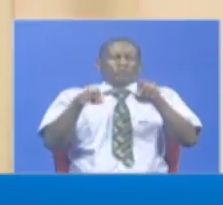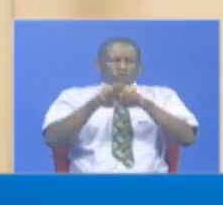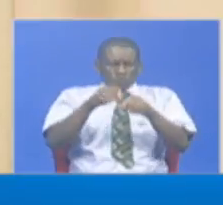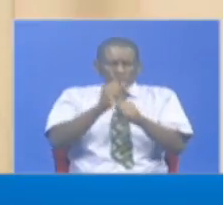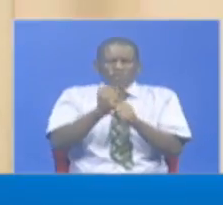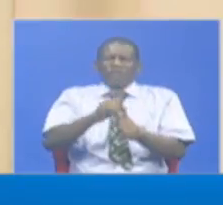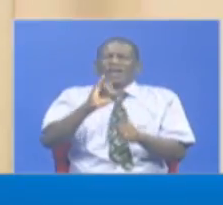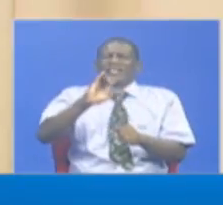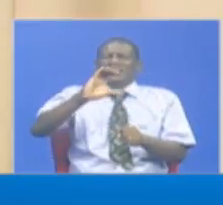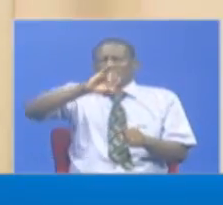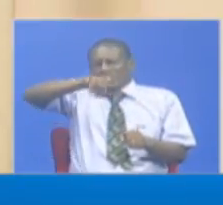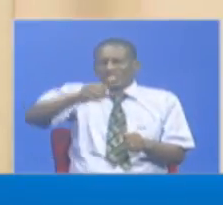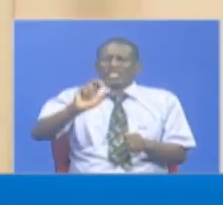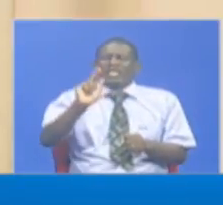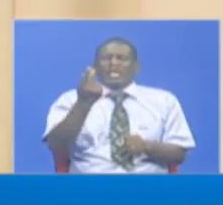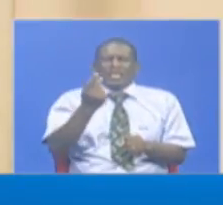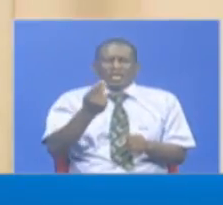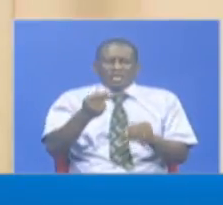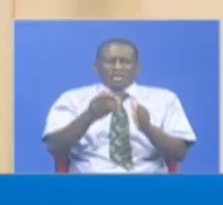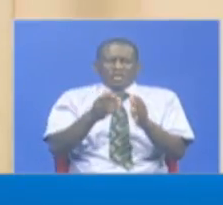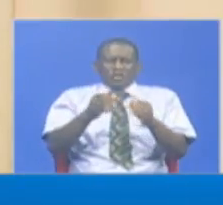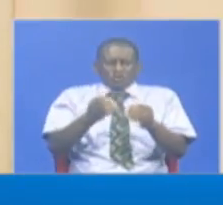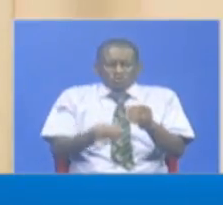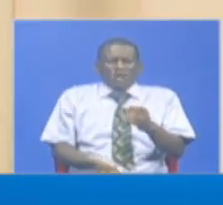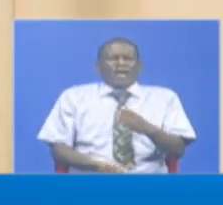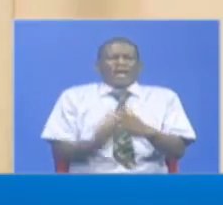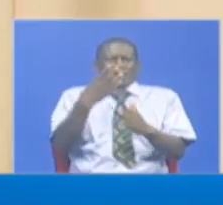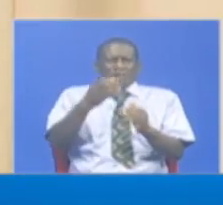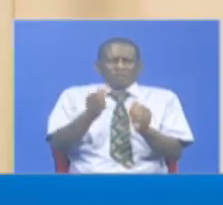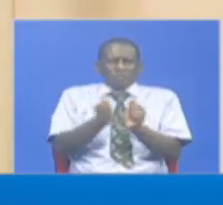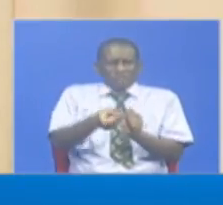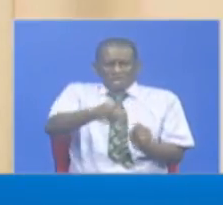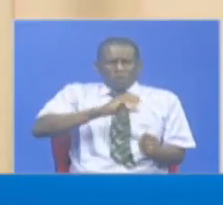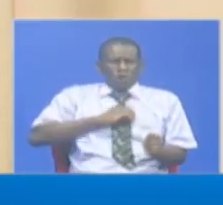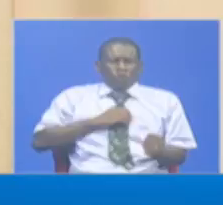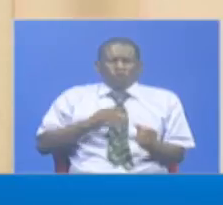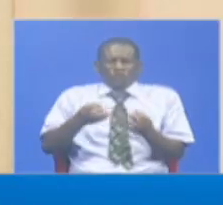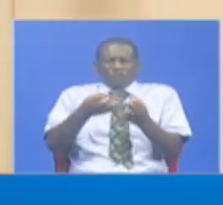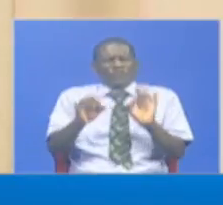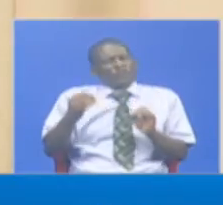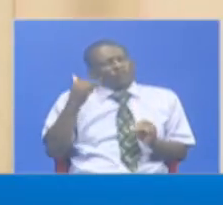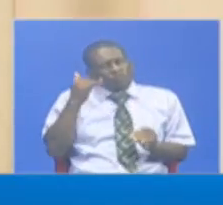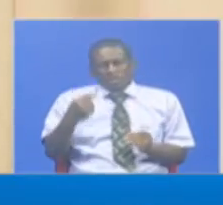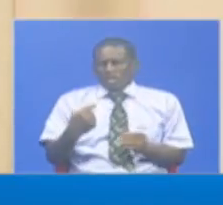ICJ Kenya, to set up our own toll-free numbers